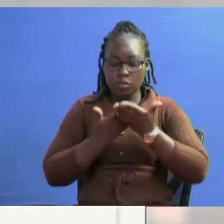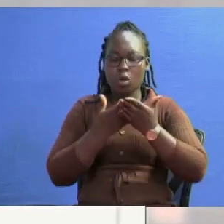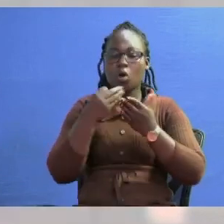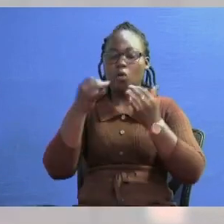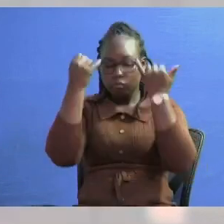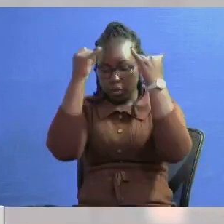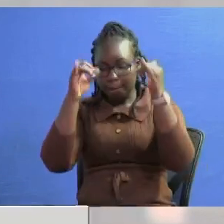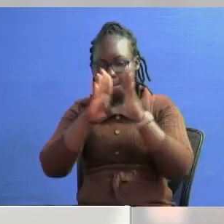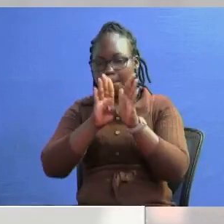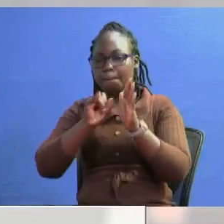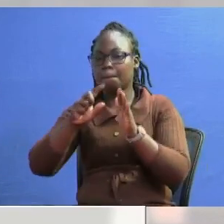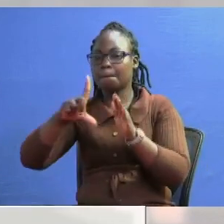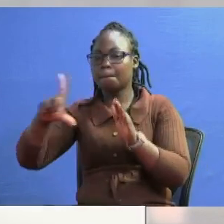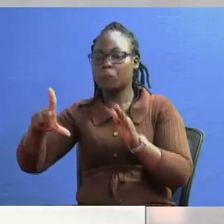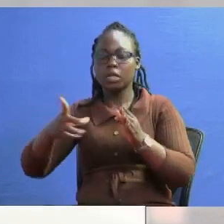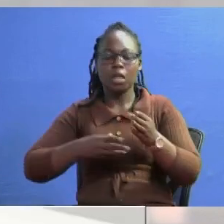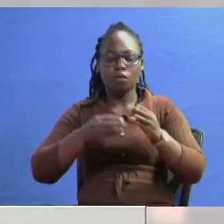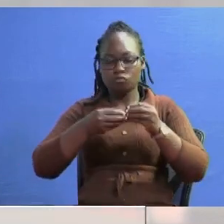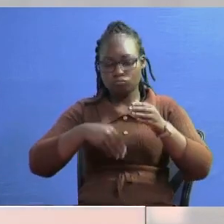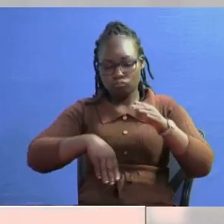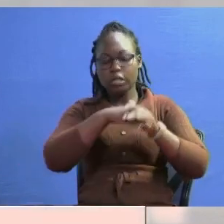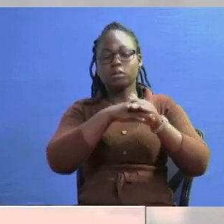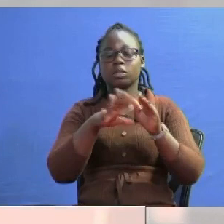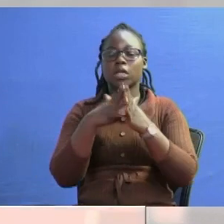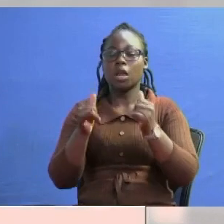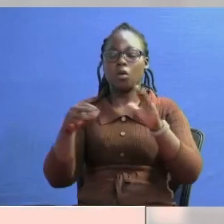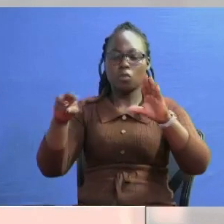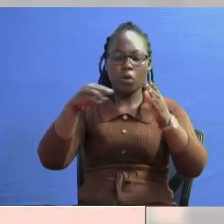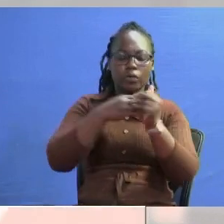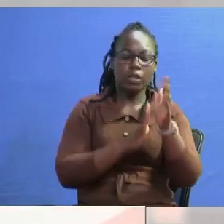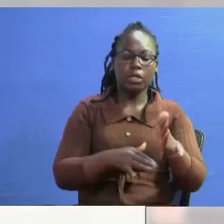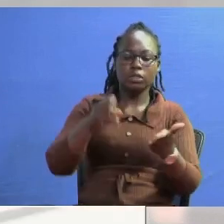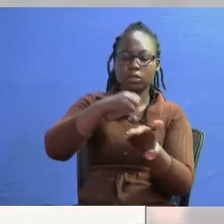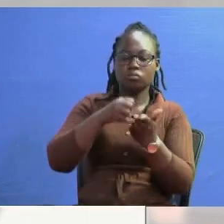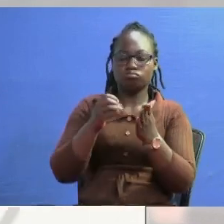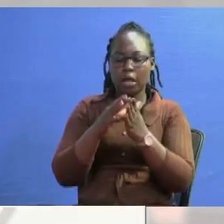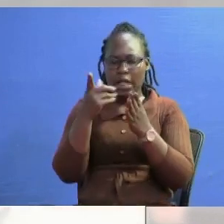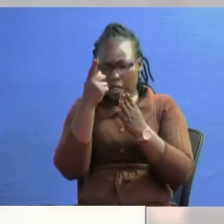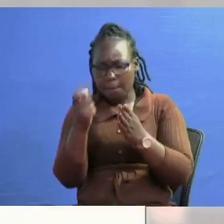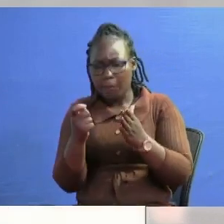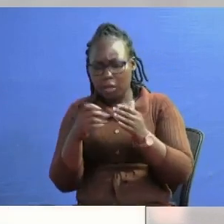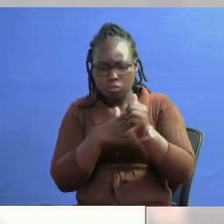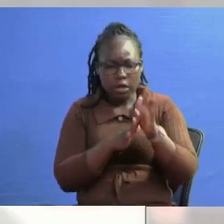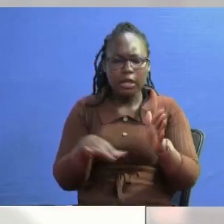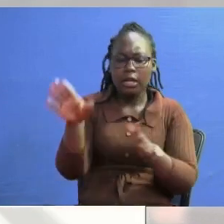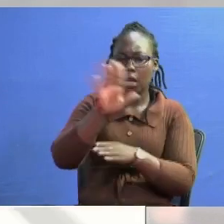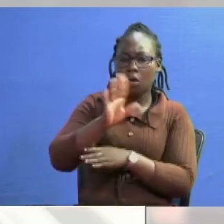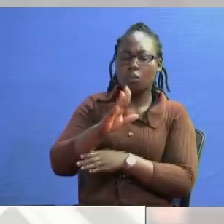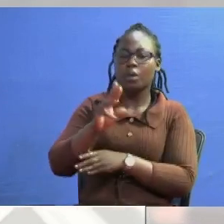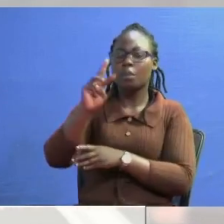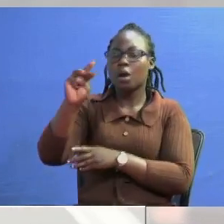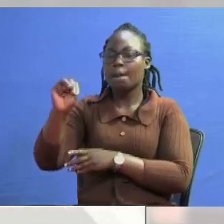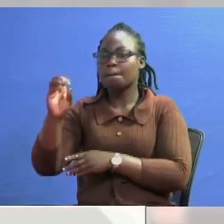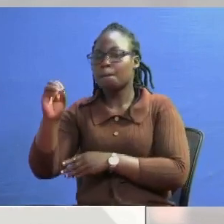the bill were entirely dismissed. The leaders, including the minority whip Junet Mohammed, faulted the entire